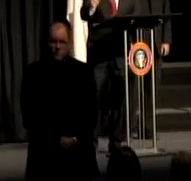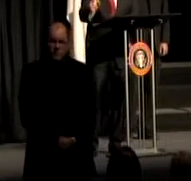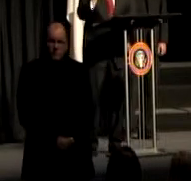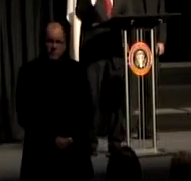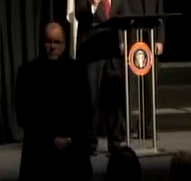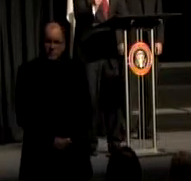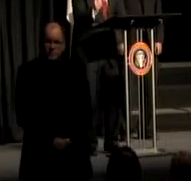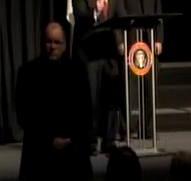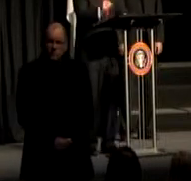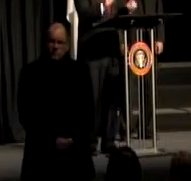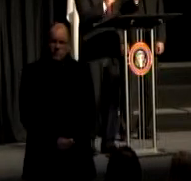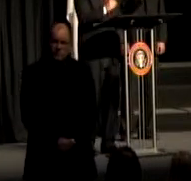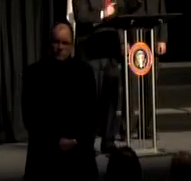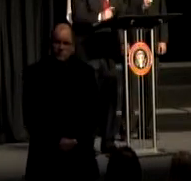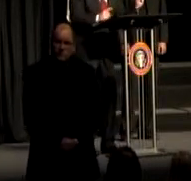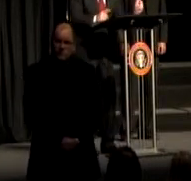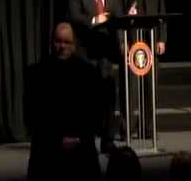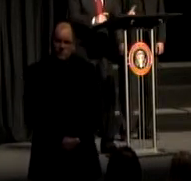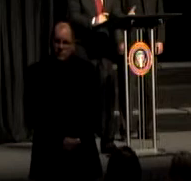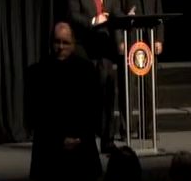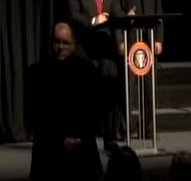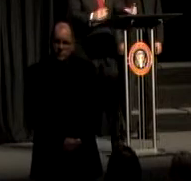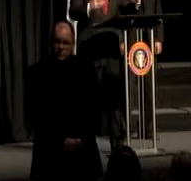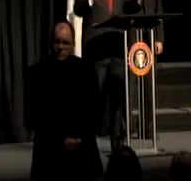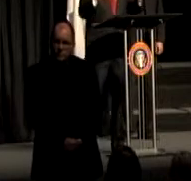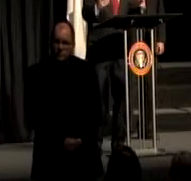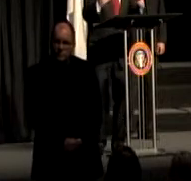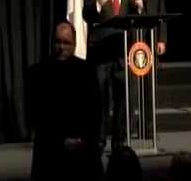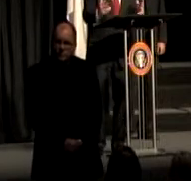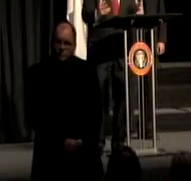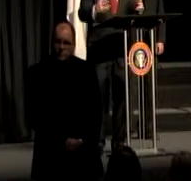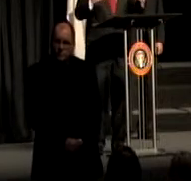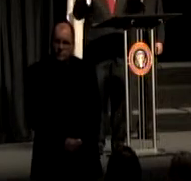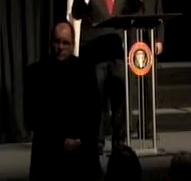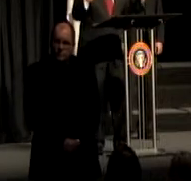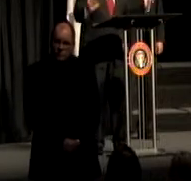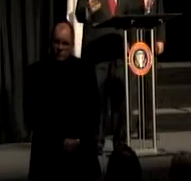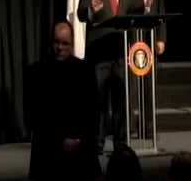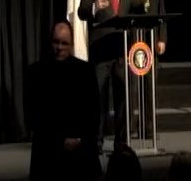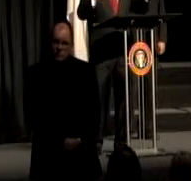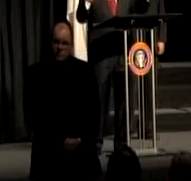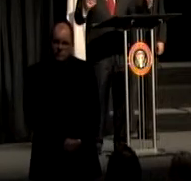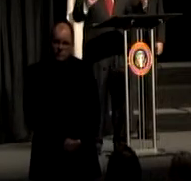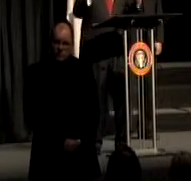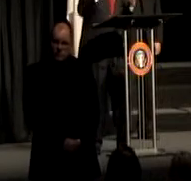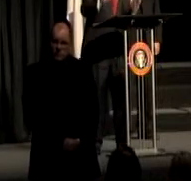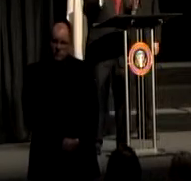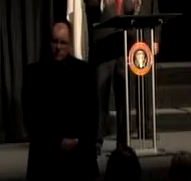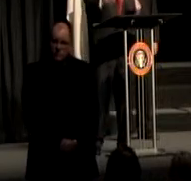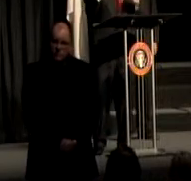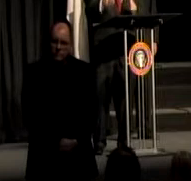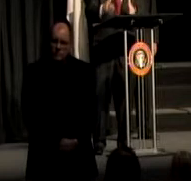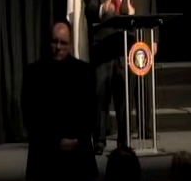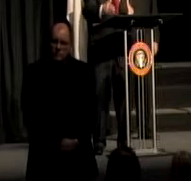what we can do if the cause of Christ would allow each and every one of us to say if I would sacrifice if I would tithe imagine what